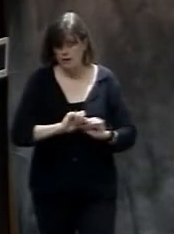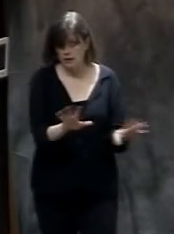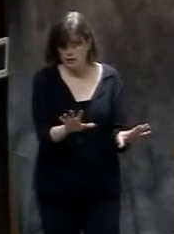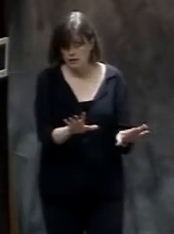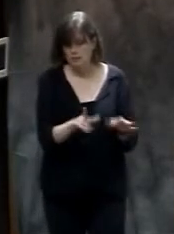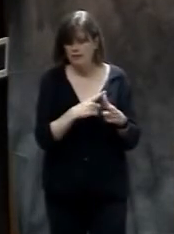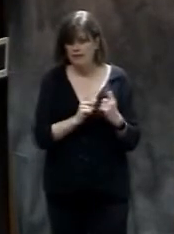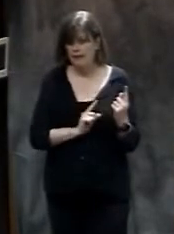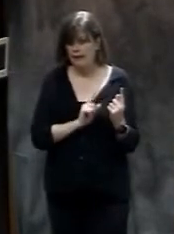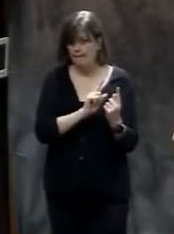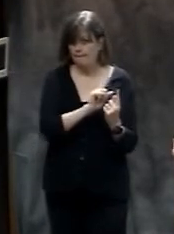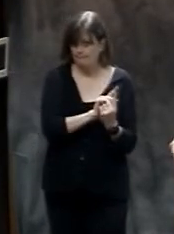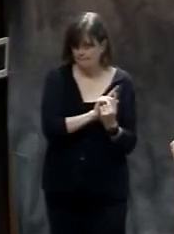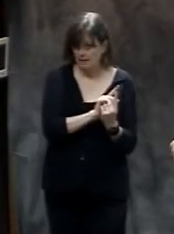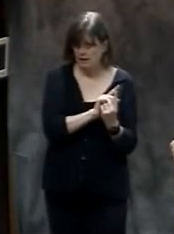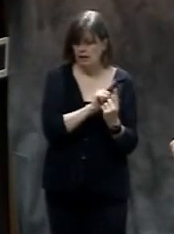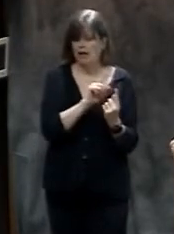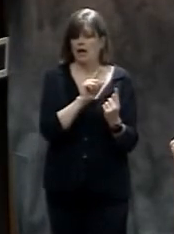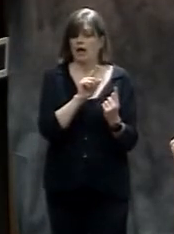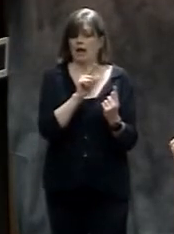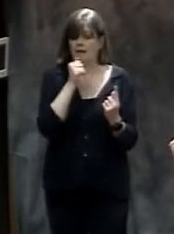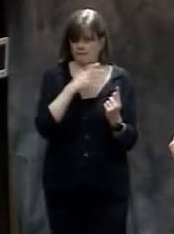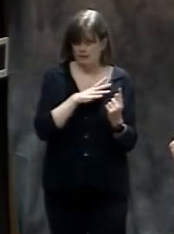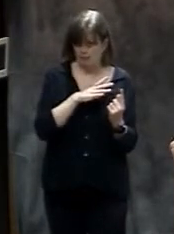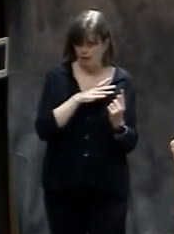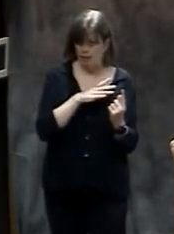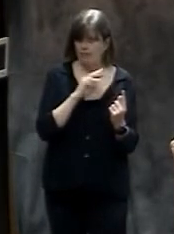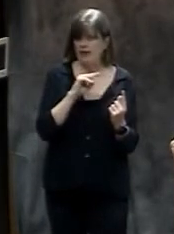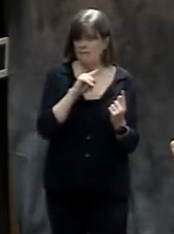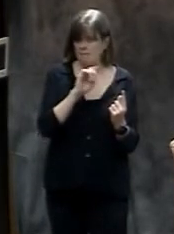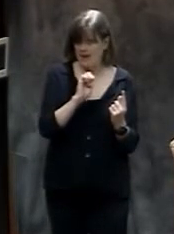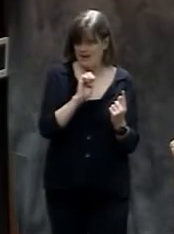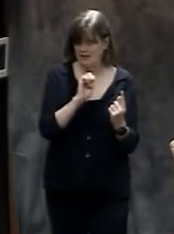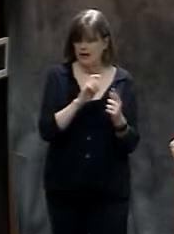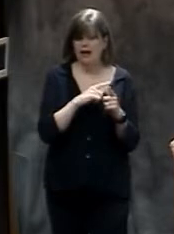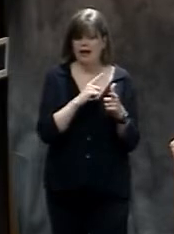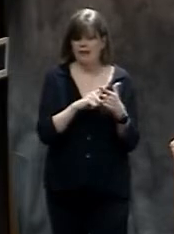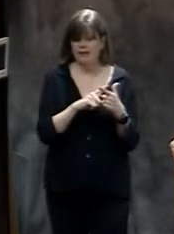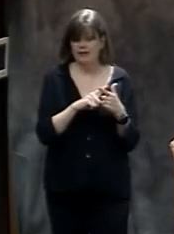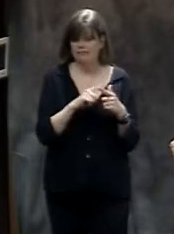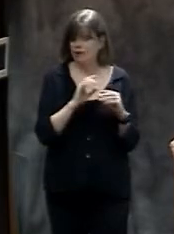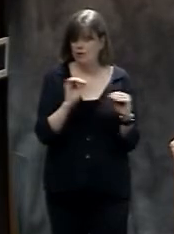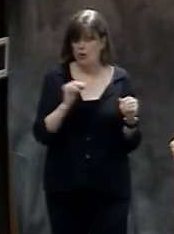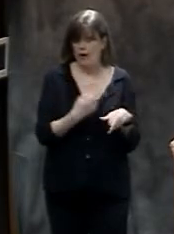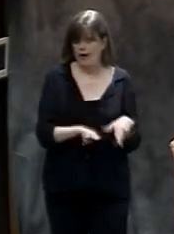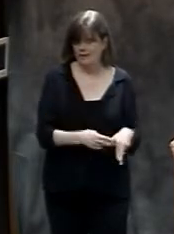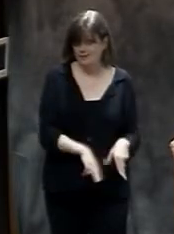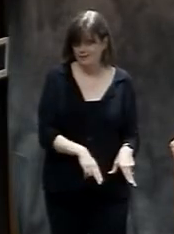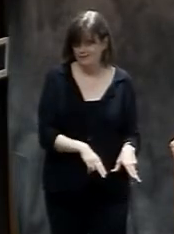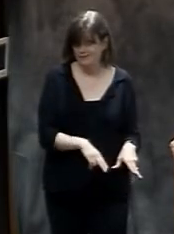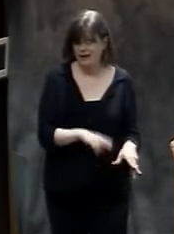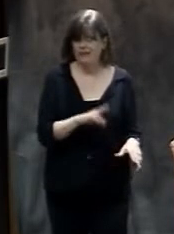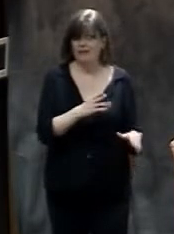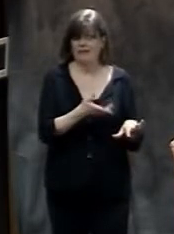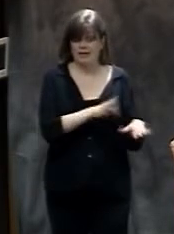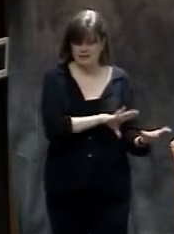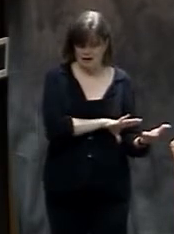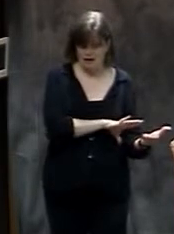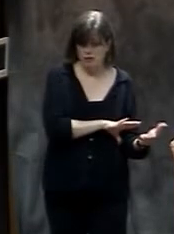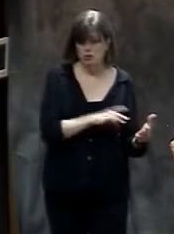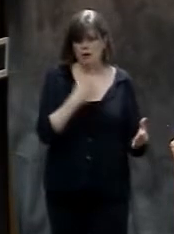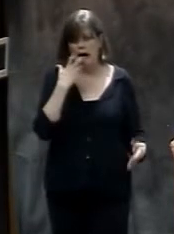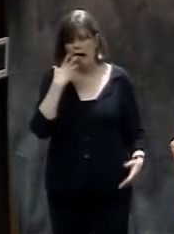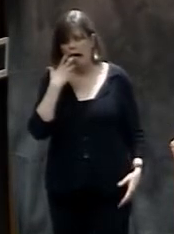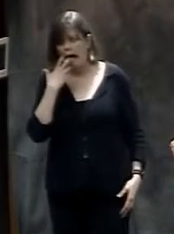reduction in the number of mosquitoes. This has been a very hot button topic in Key West. For the